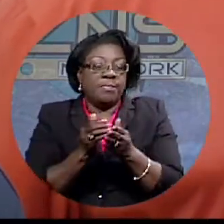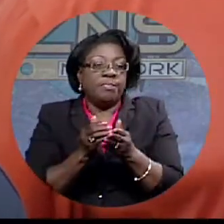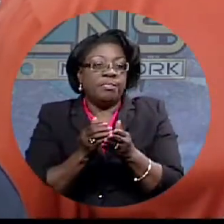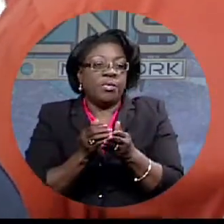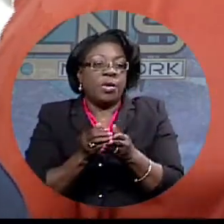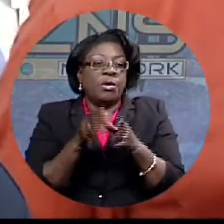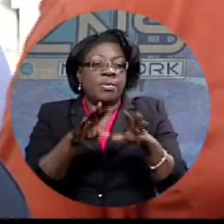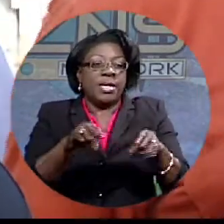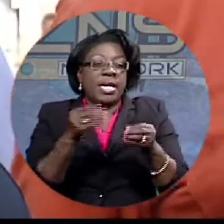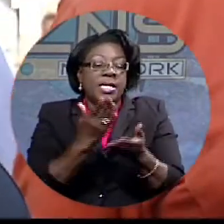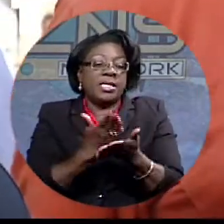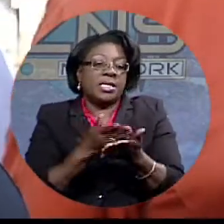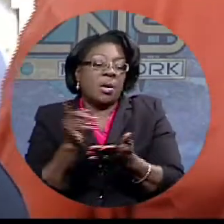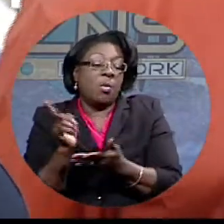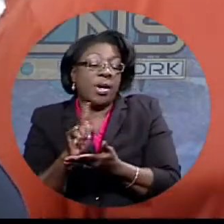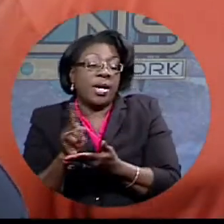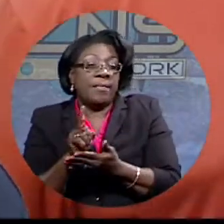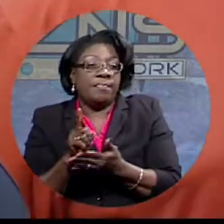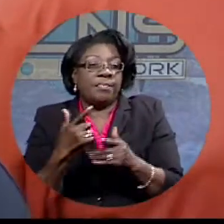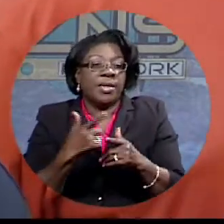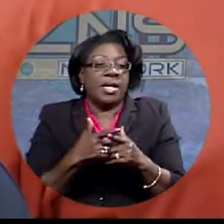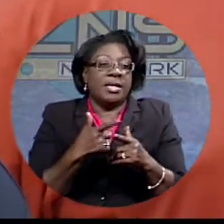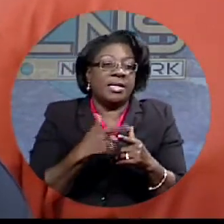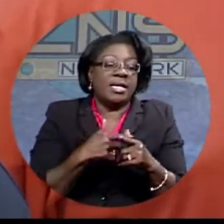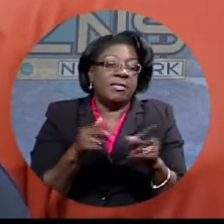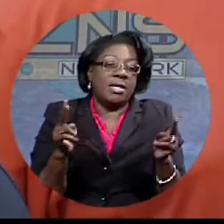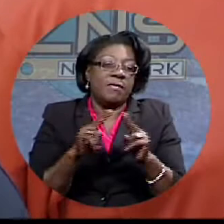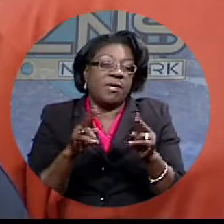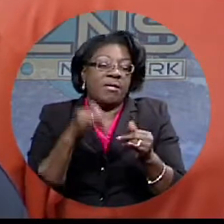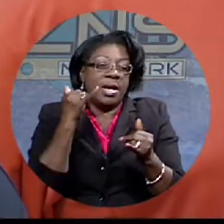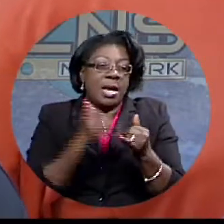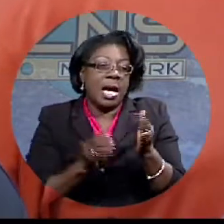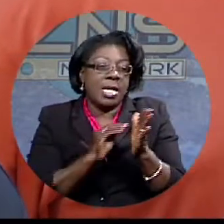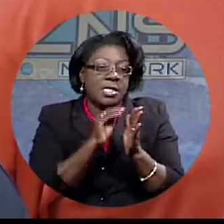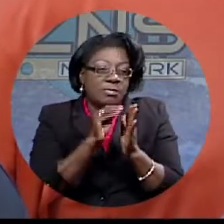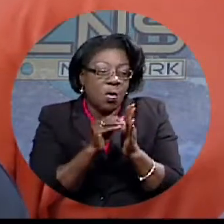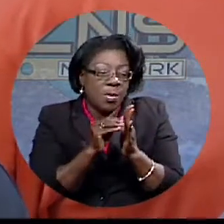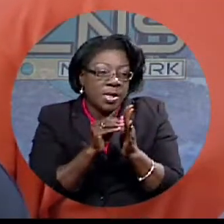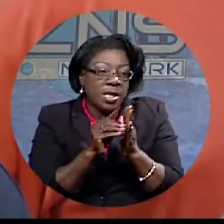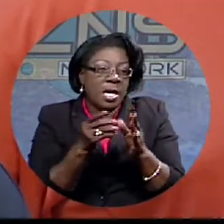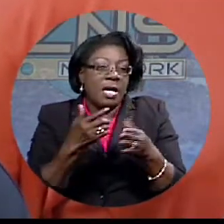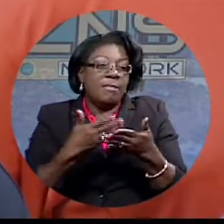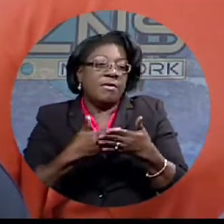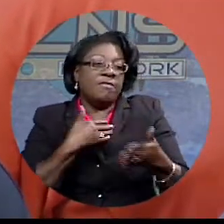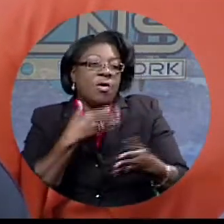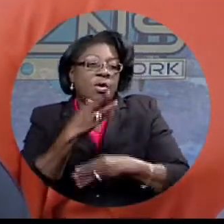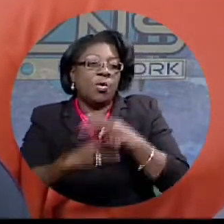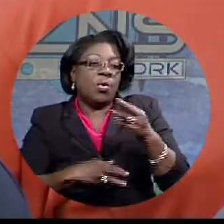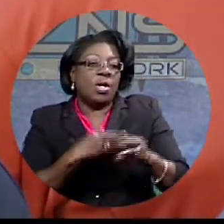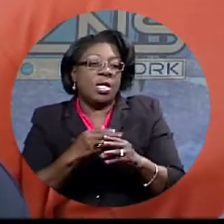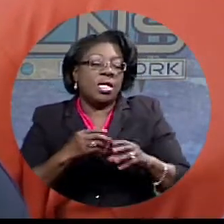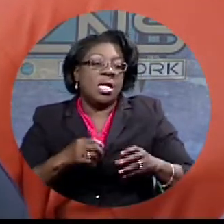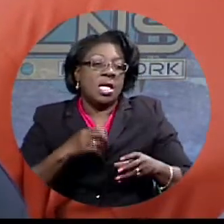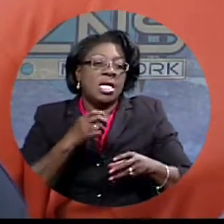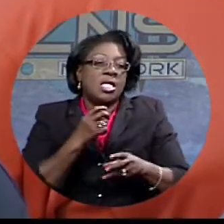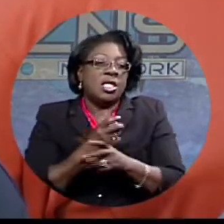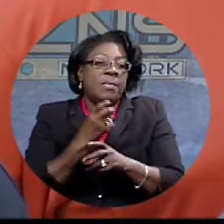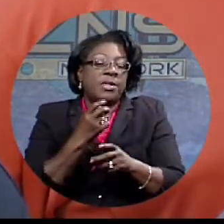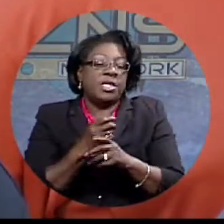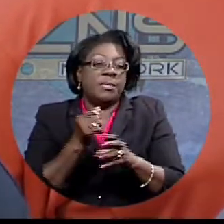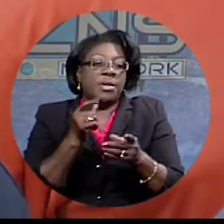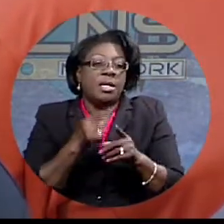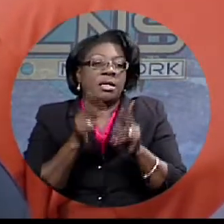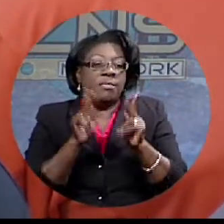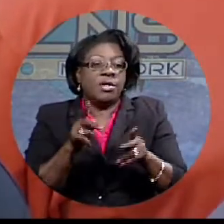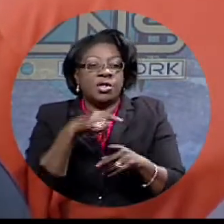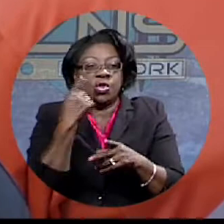been getting somewhere, and then right at the very last moment, right before the World Championships, the person who